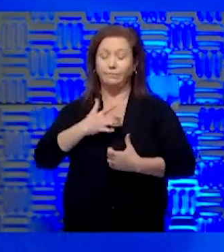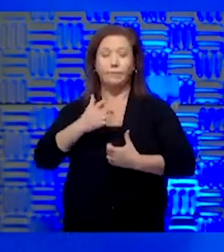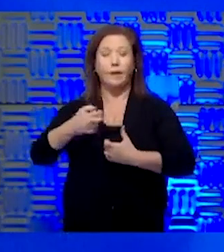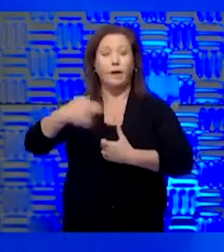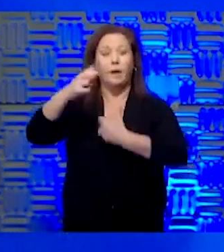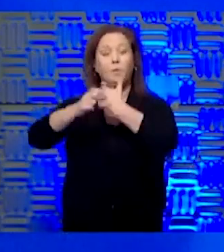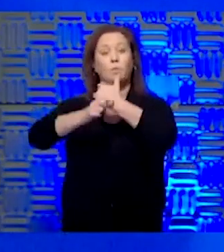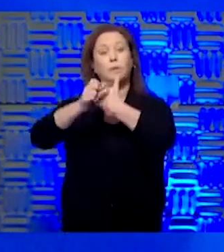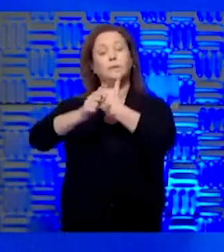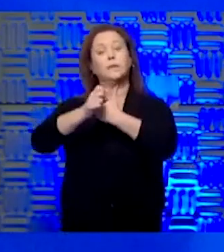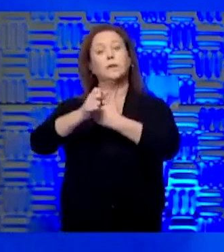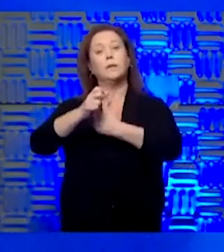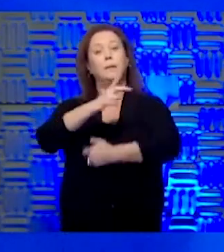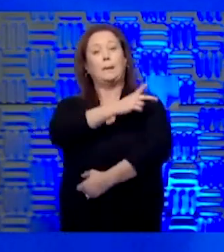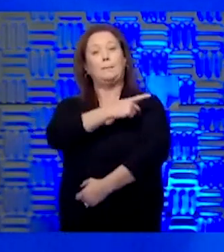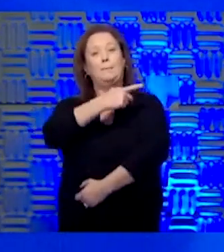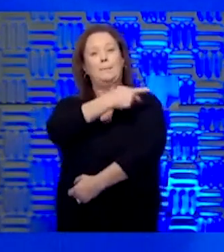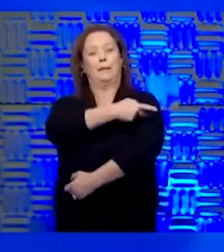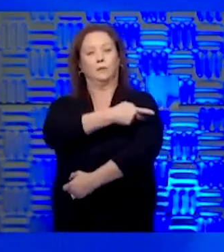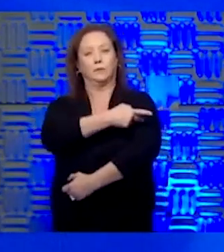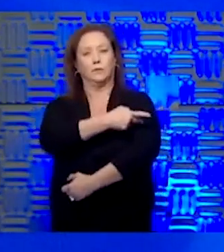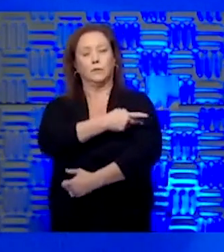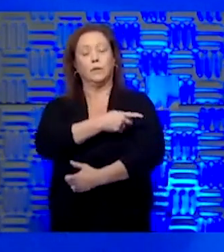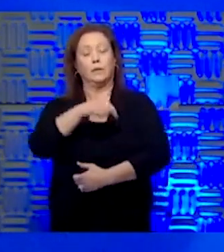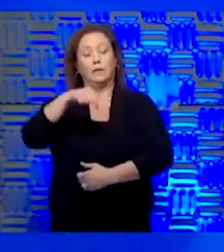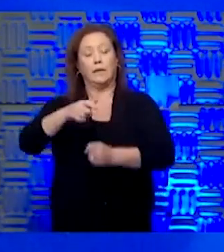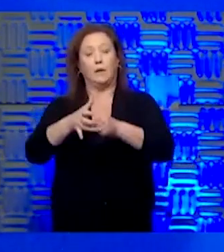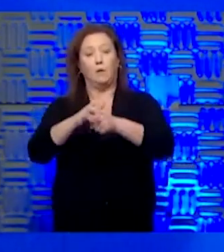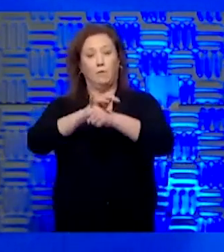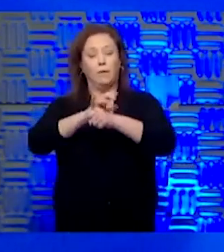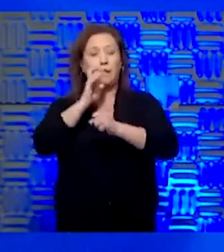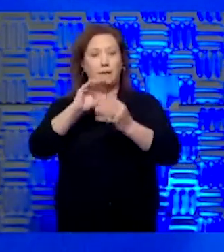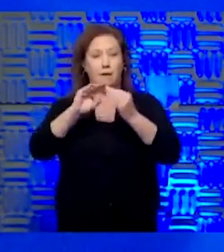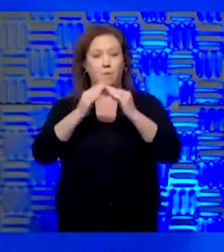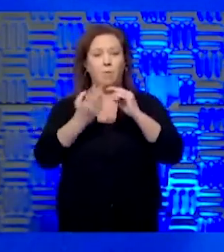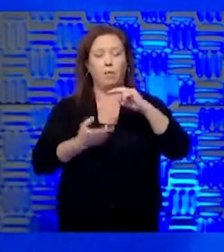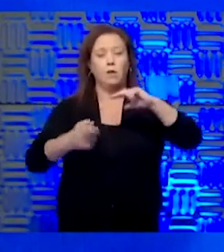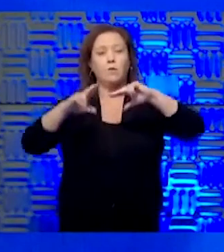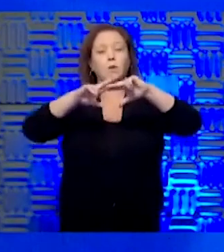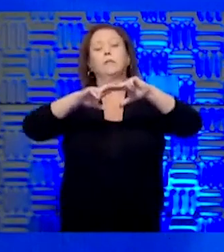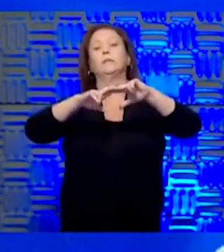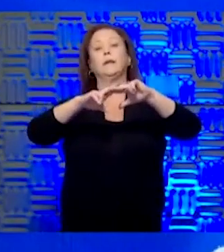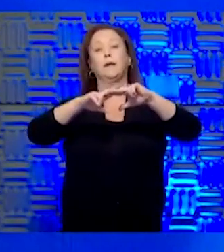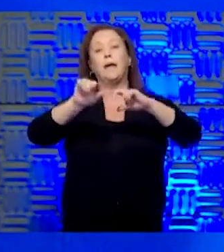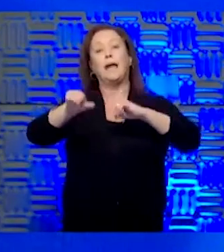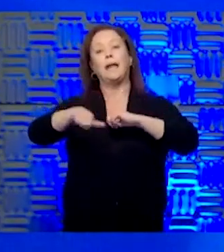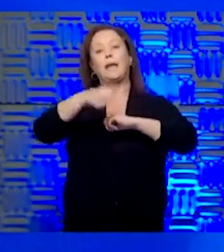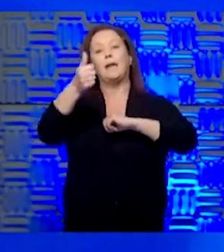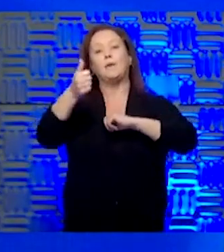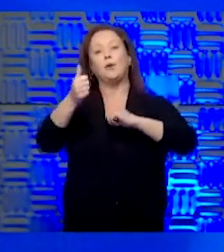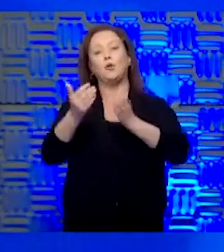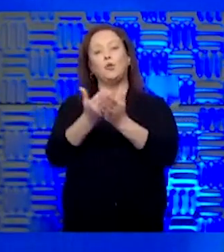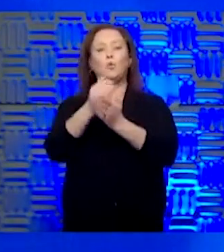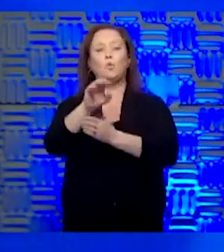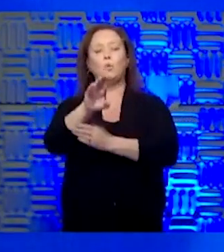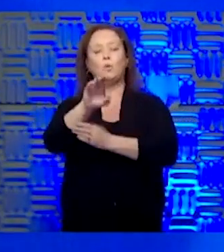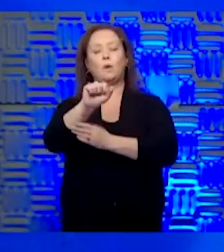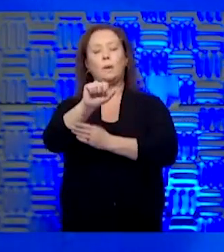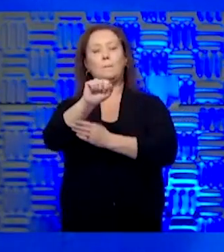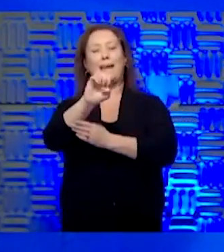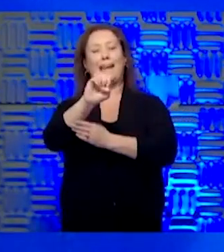the number of patients we have in our hospital with COVID-19 will go up, and we'll have another new baseline until we see